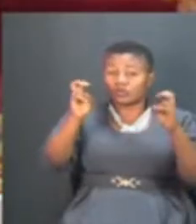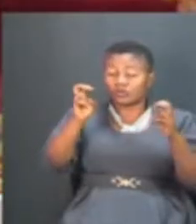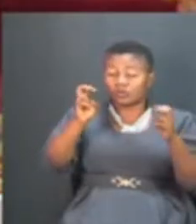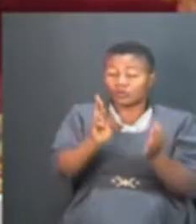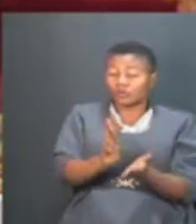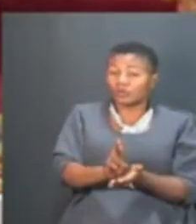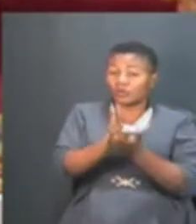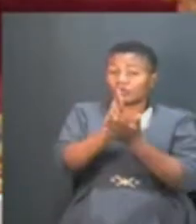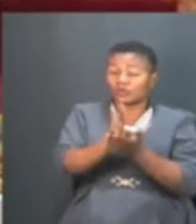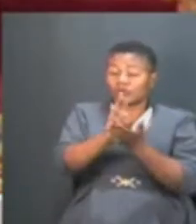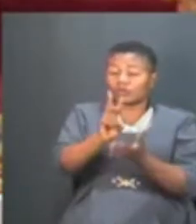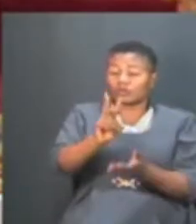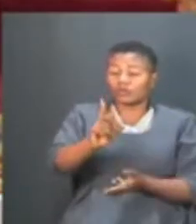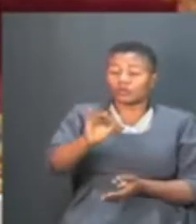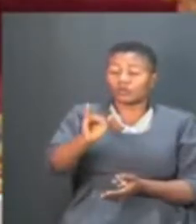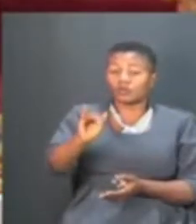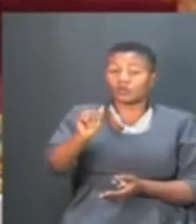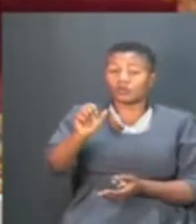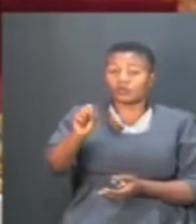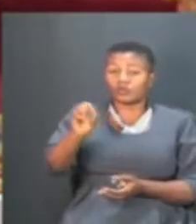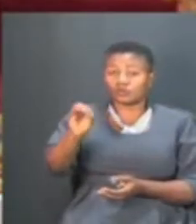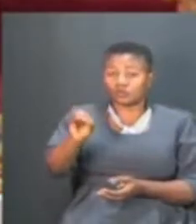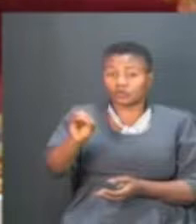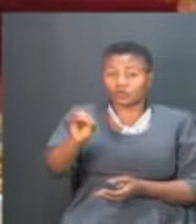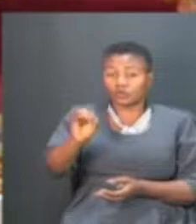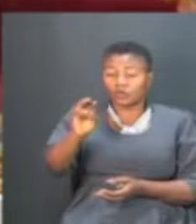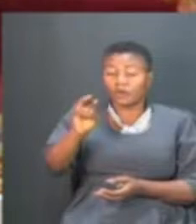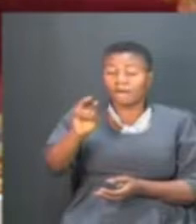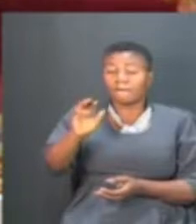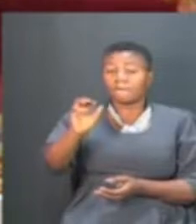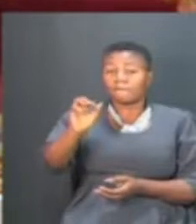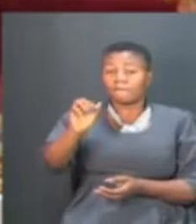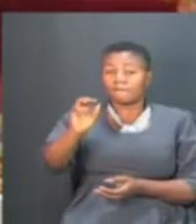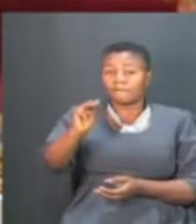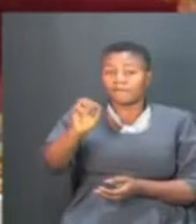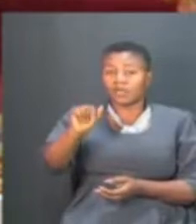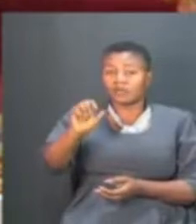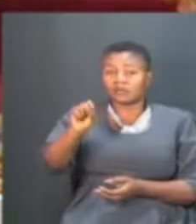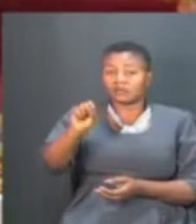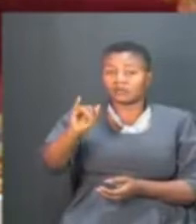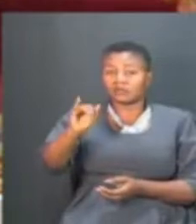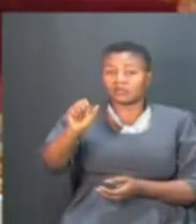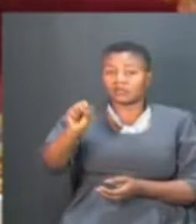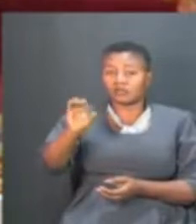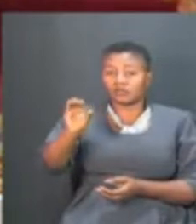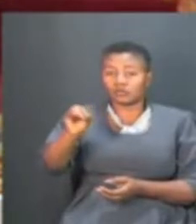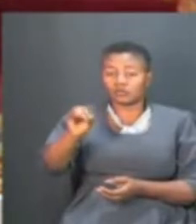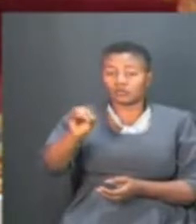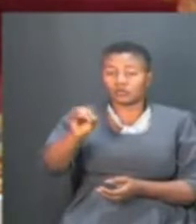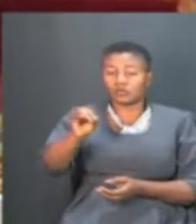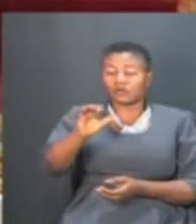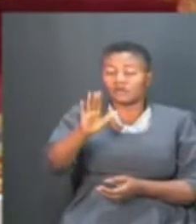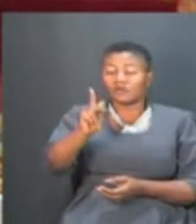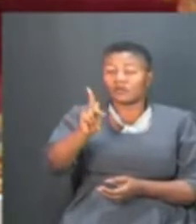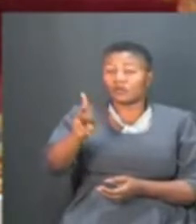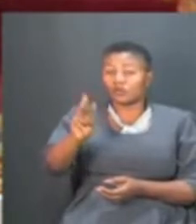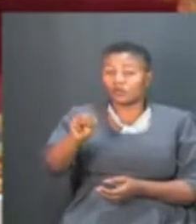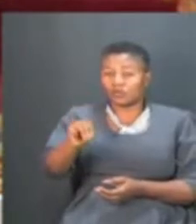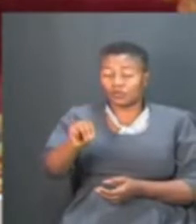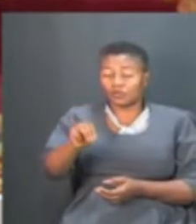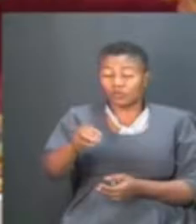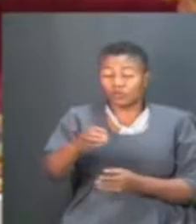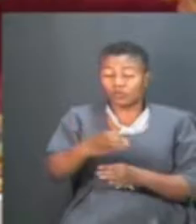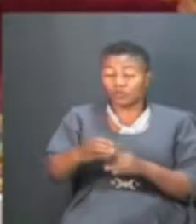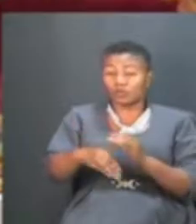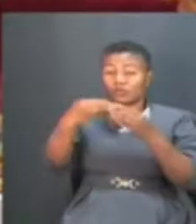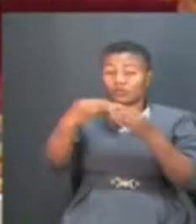Yoso Masia So, 19.5 kilometers, and Critical Access Road, 5 kilometers. The contract was